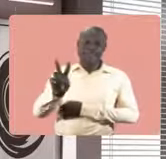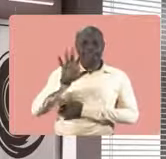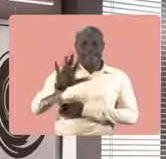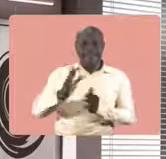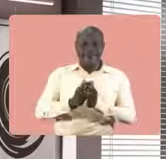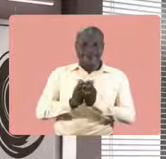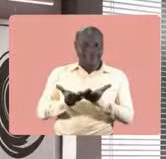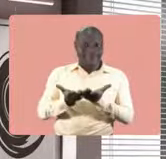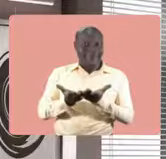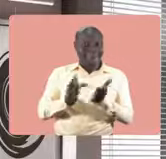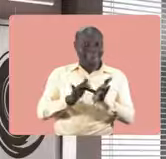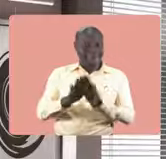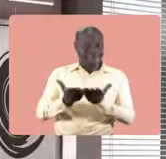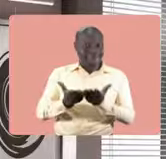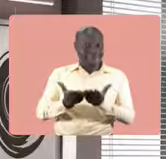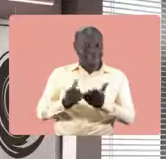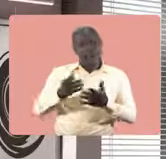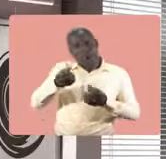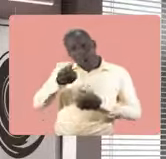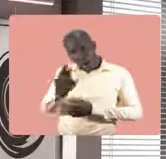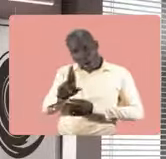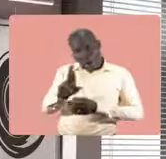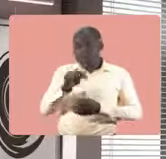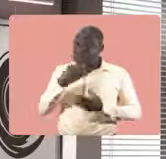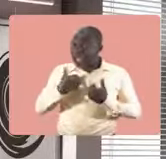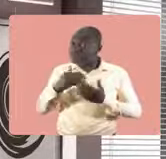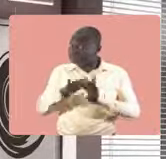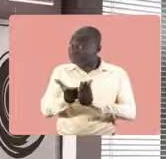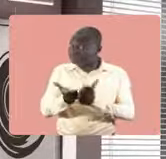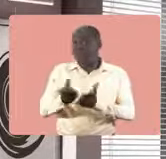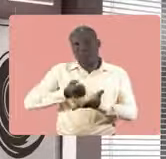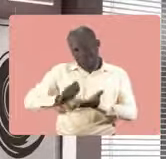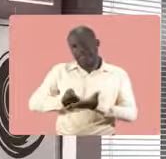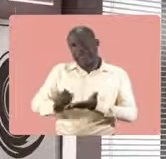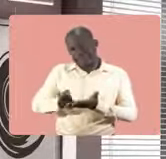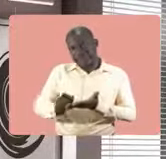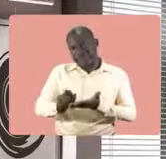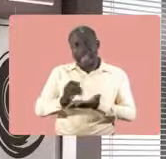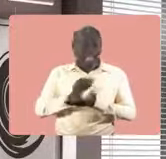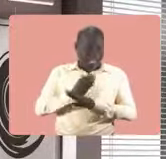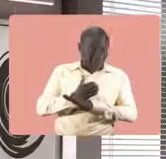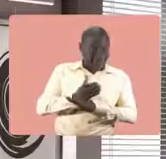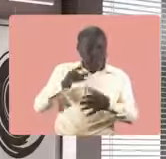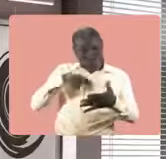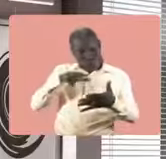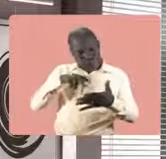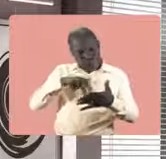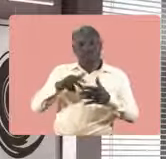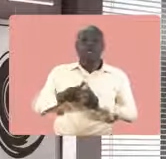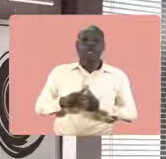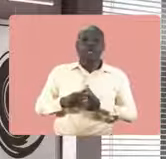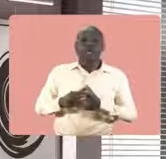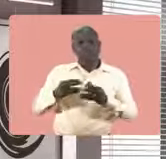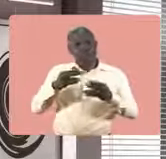Bible na bie. So ukra Bible nso atro to ho mi wiya na wakenkan. Asem tete a